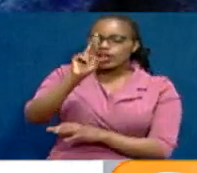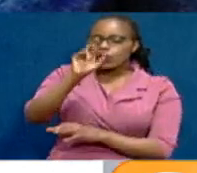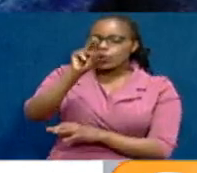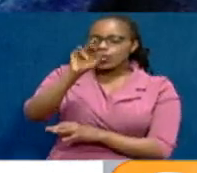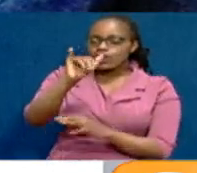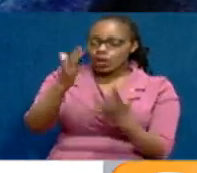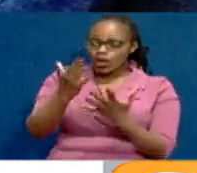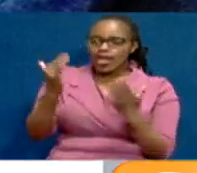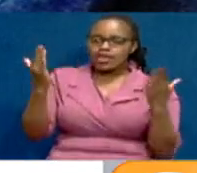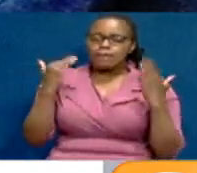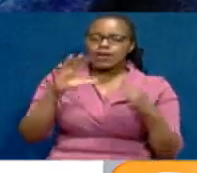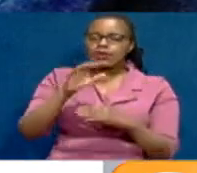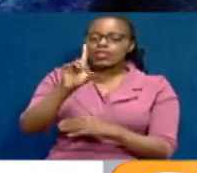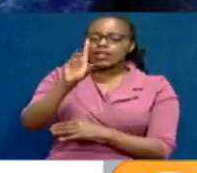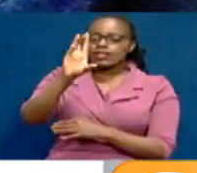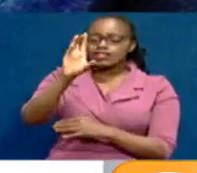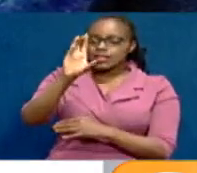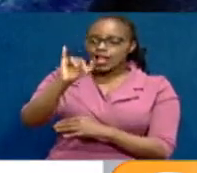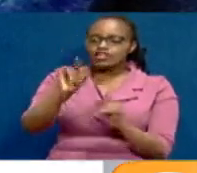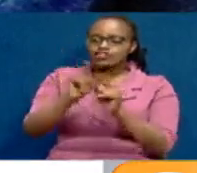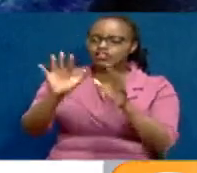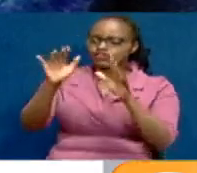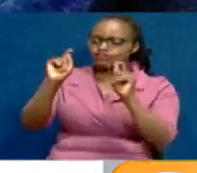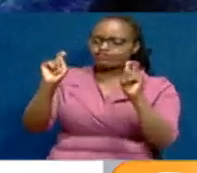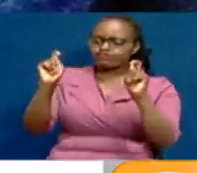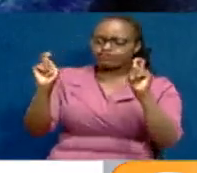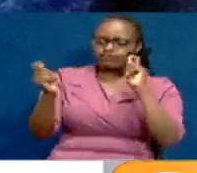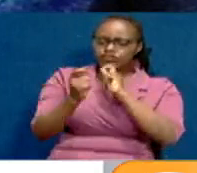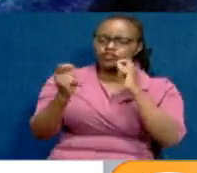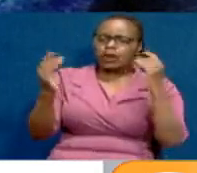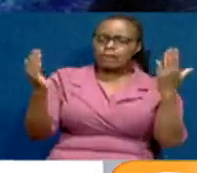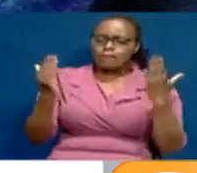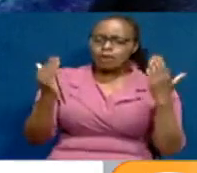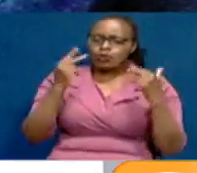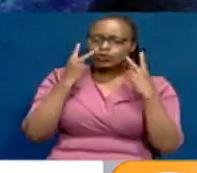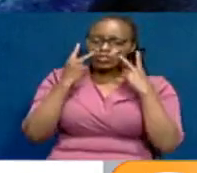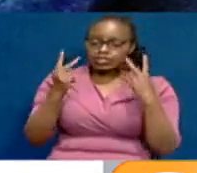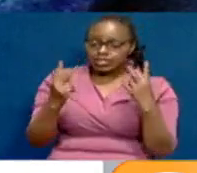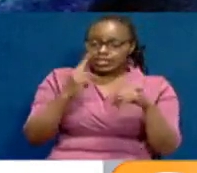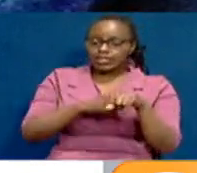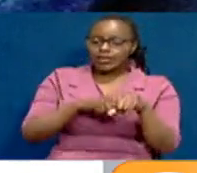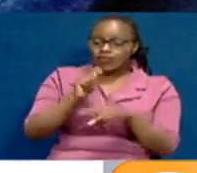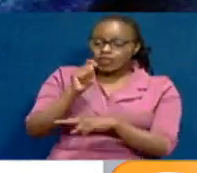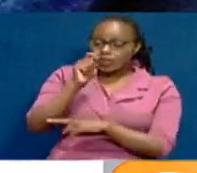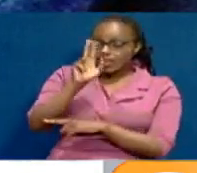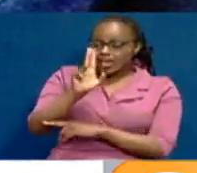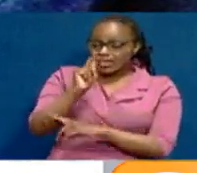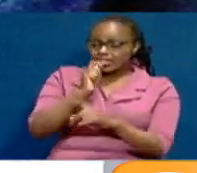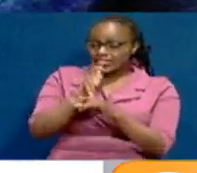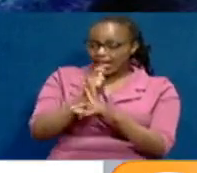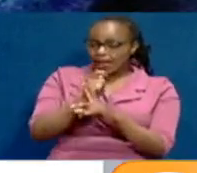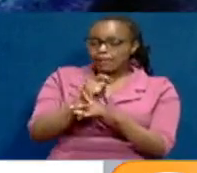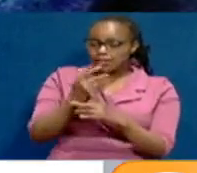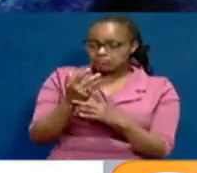constituency, Meru. The DCI boss was lauded for the changing face of Meru, witnessed in President Uhuru Kenyatta's second term in